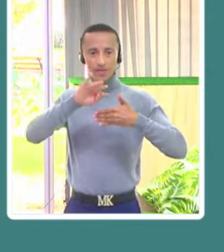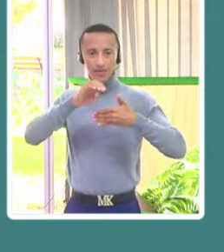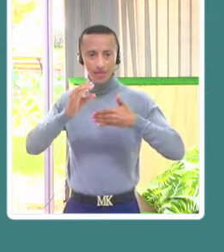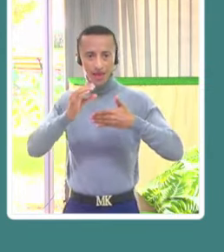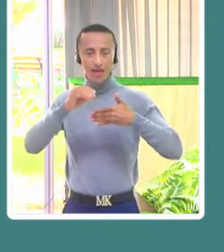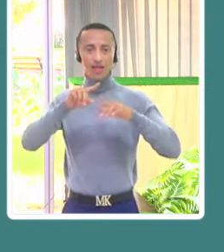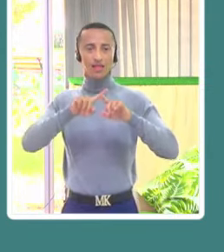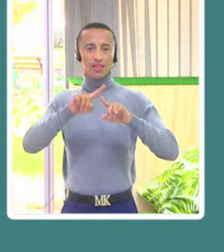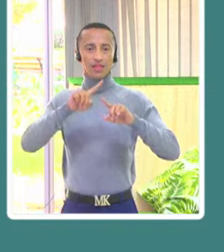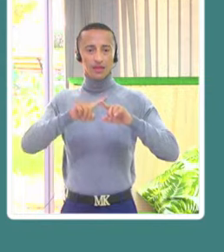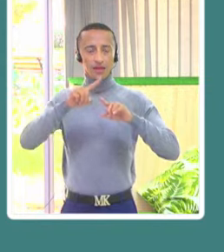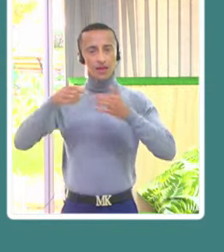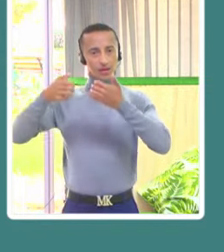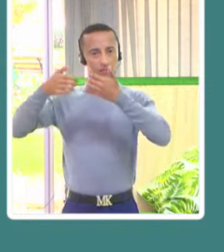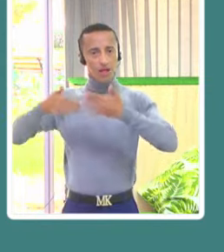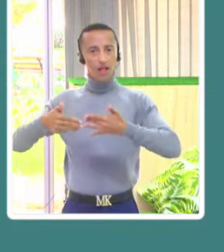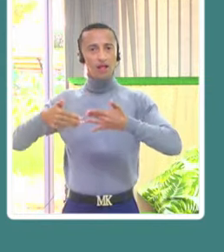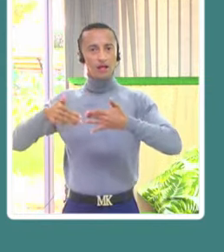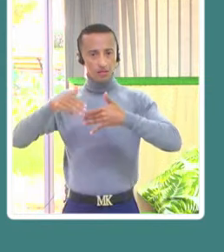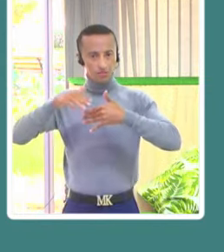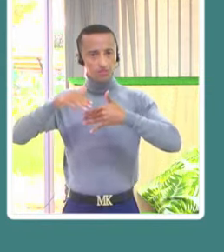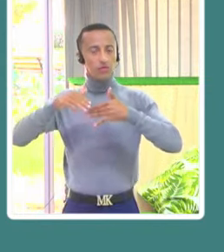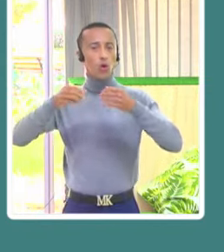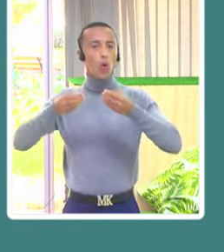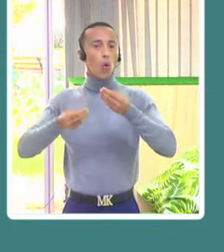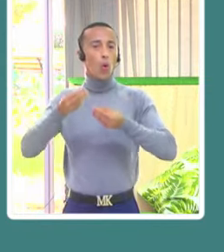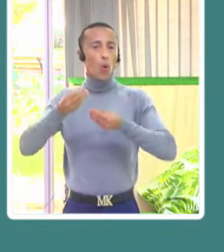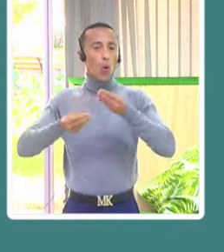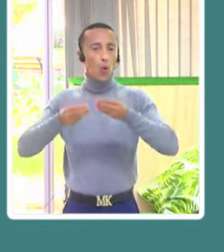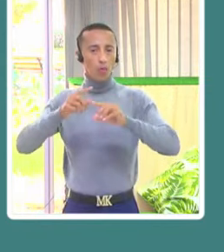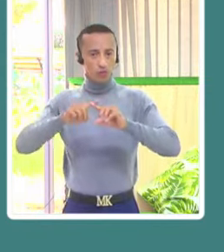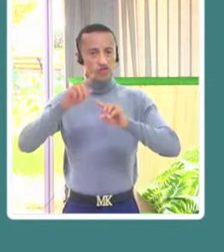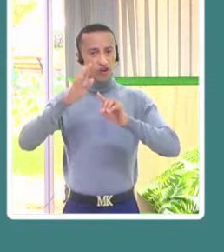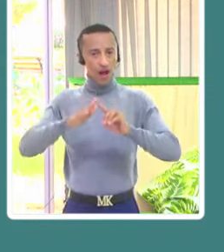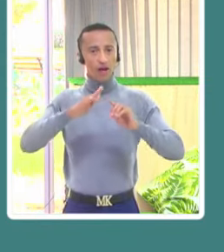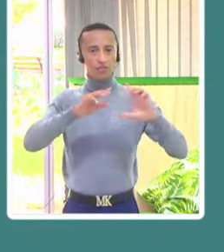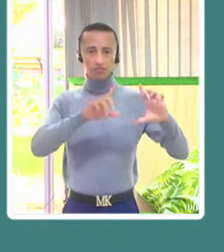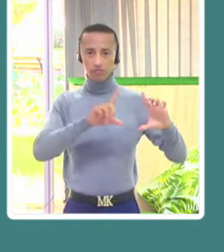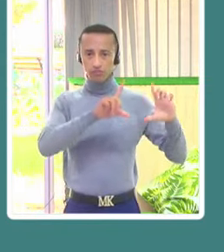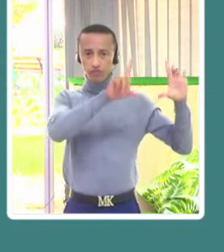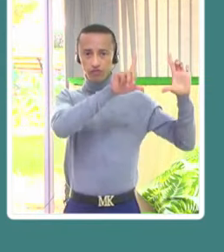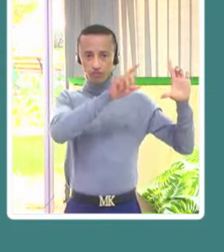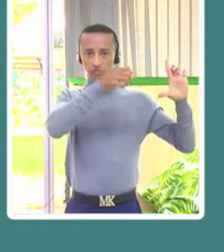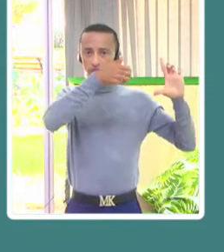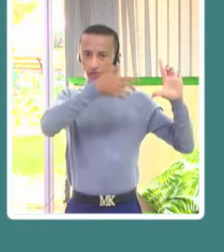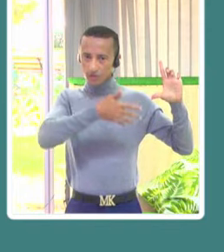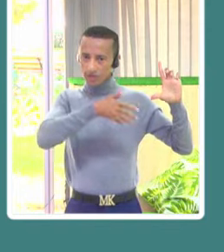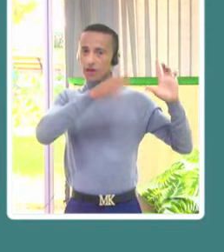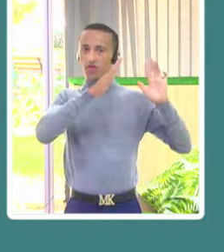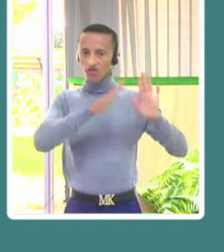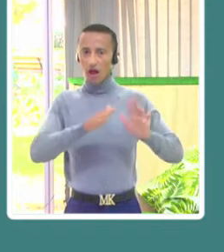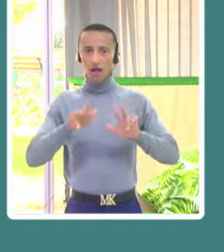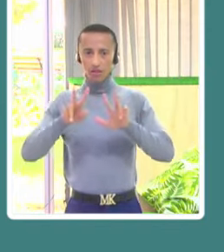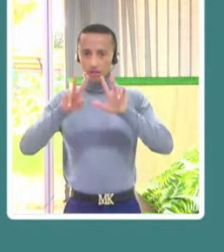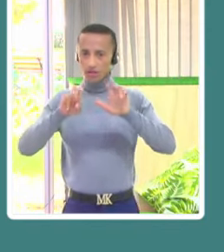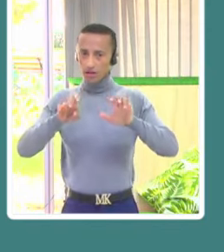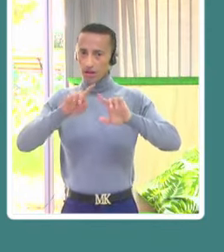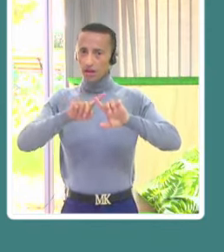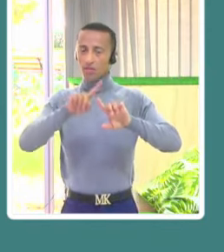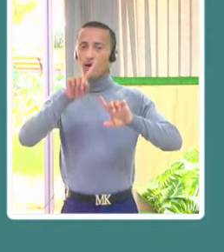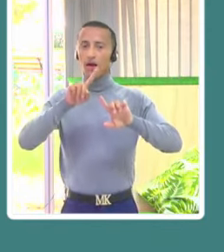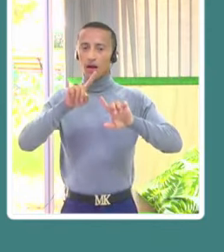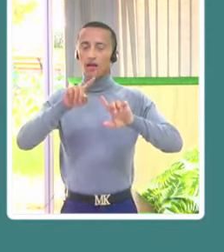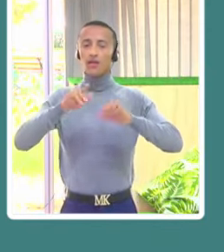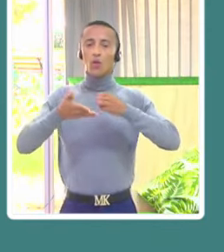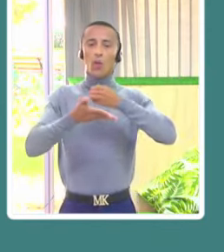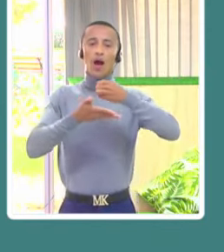This is exactly what I said in that big slide to this one. At the base is a digital ID.